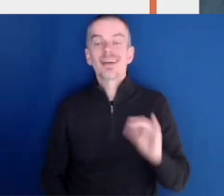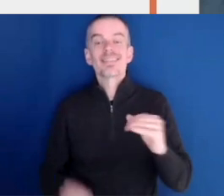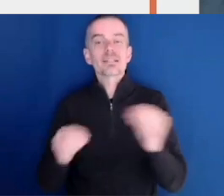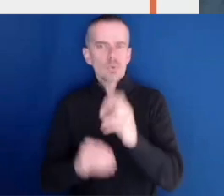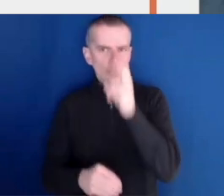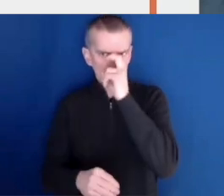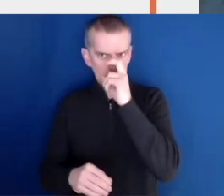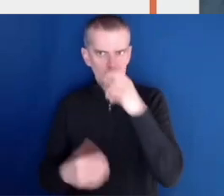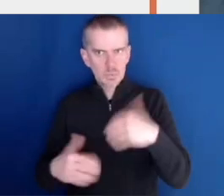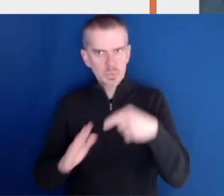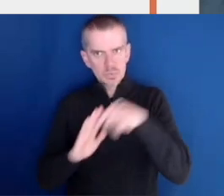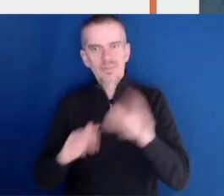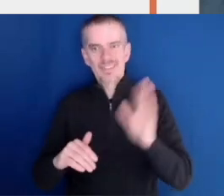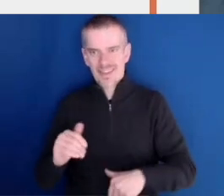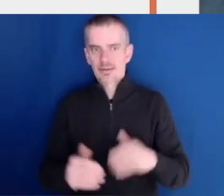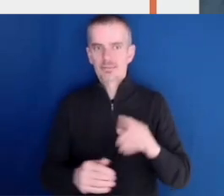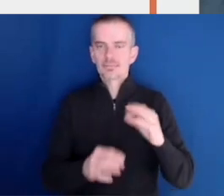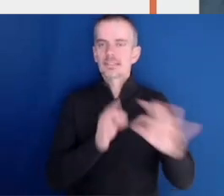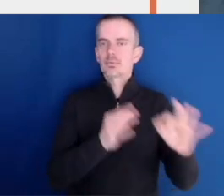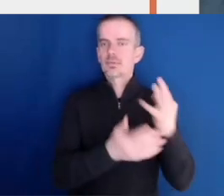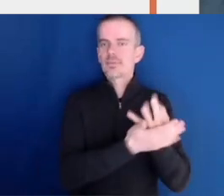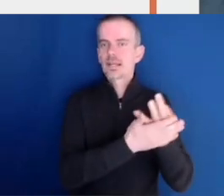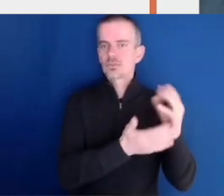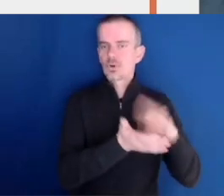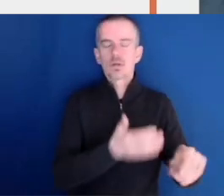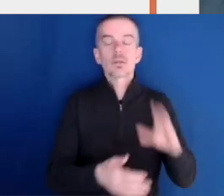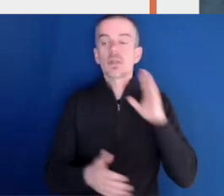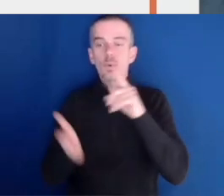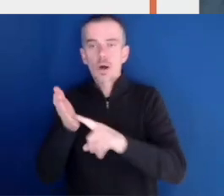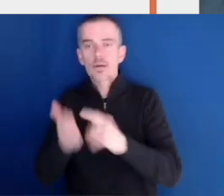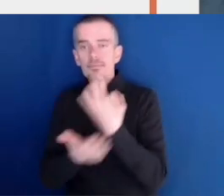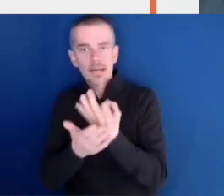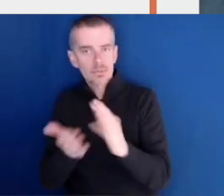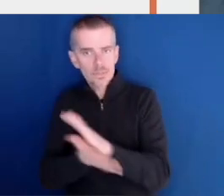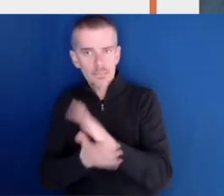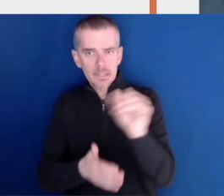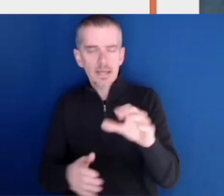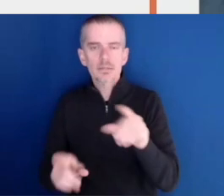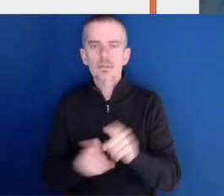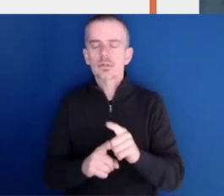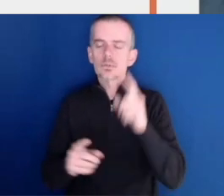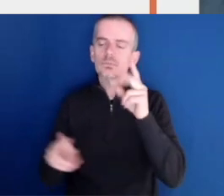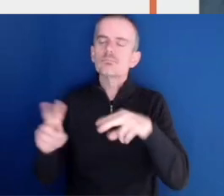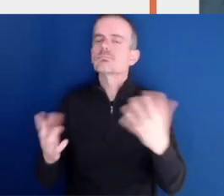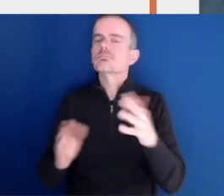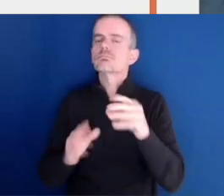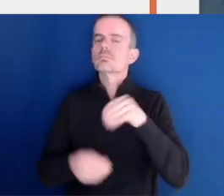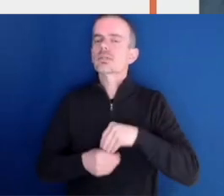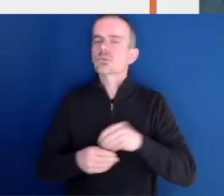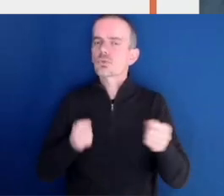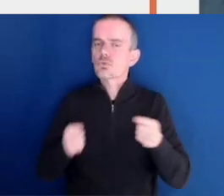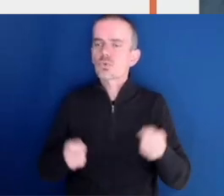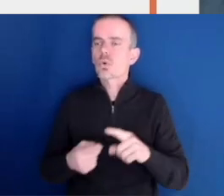financial audit. They're going to consist of not only an audit of your financial statements, but also internal controls over